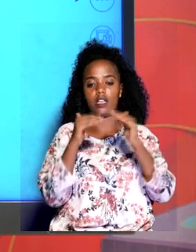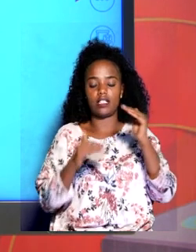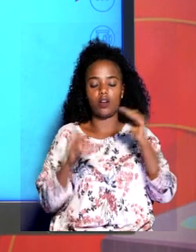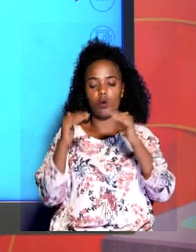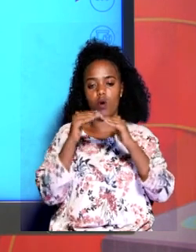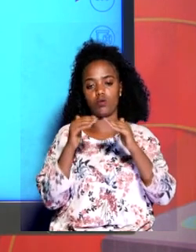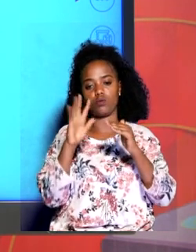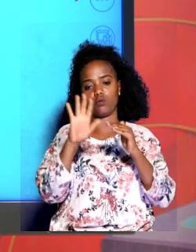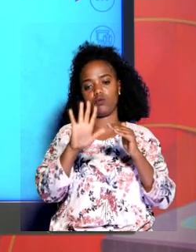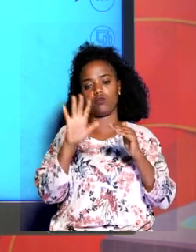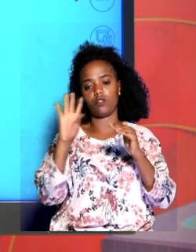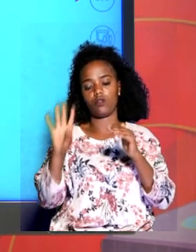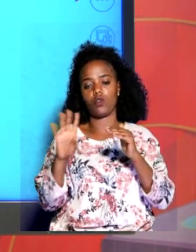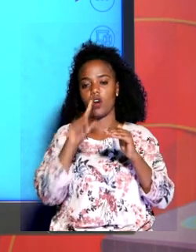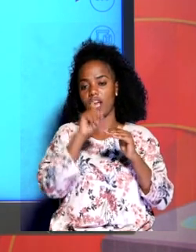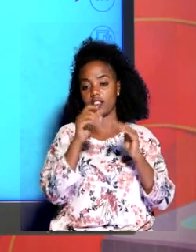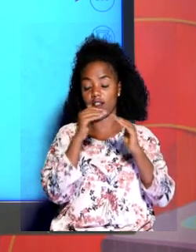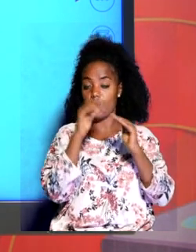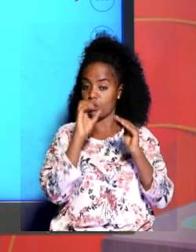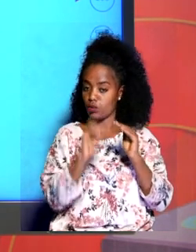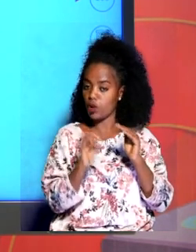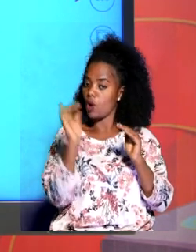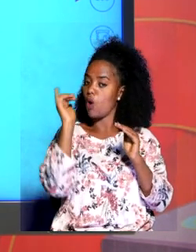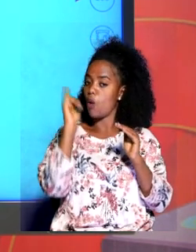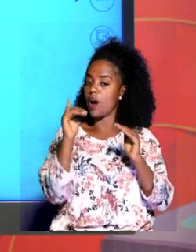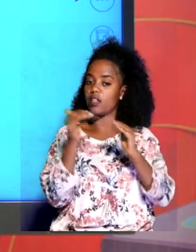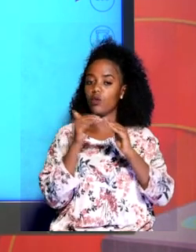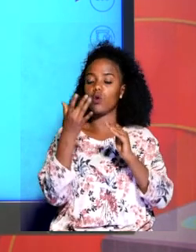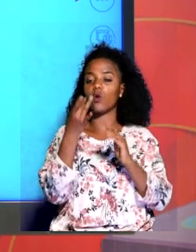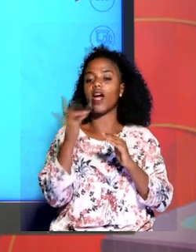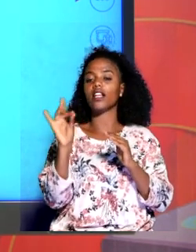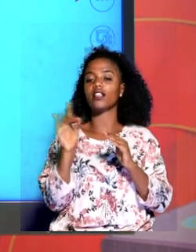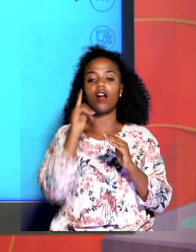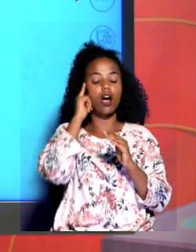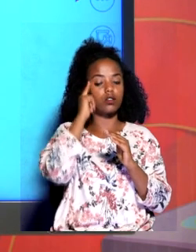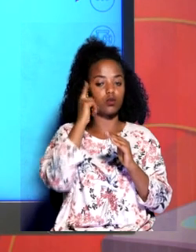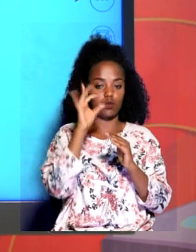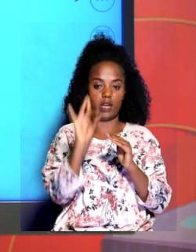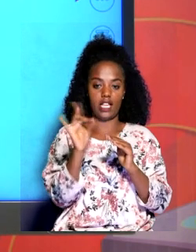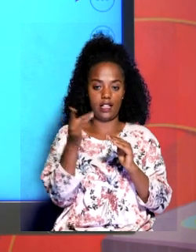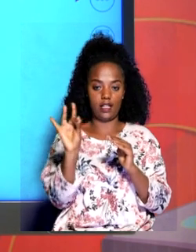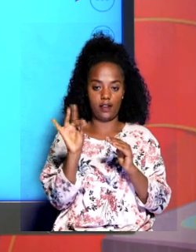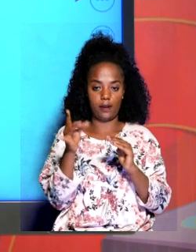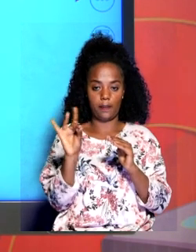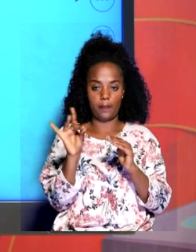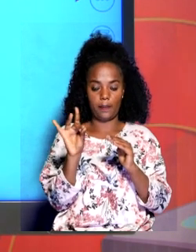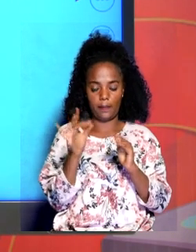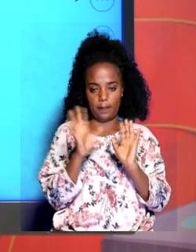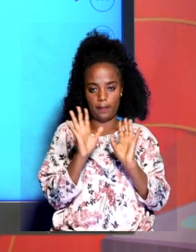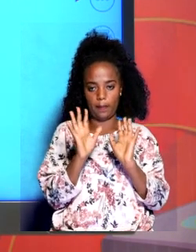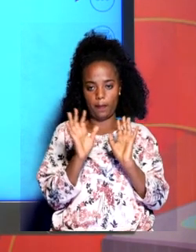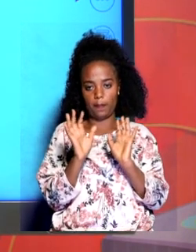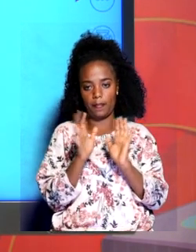x0, y is this 18. Assume 18 here.